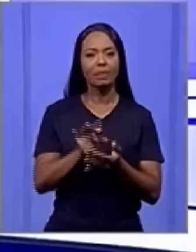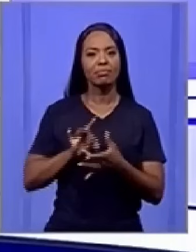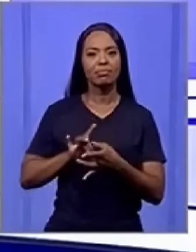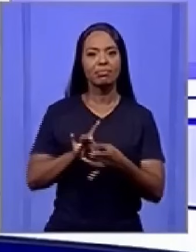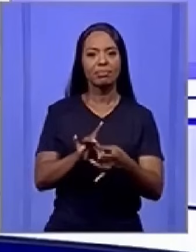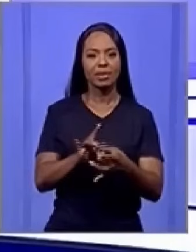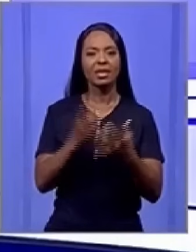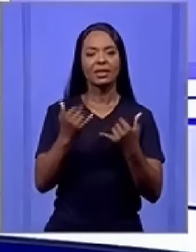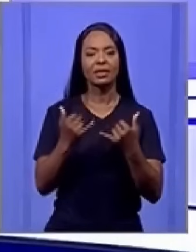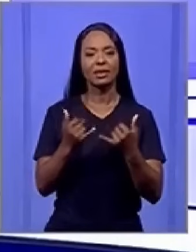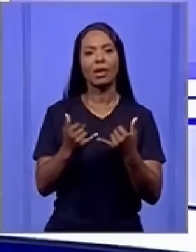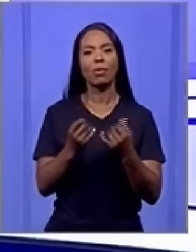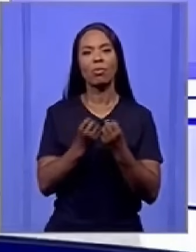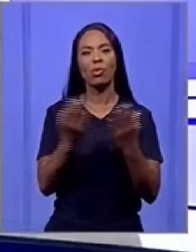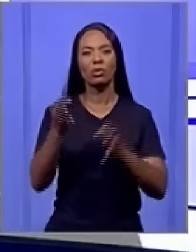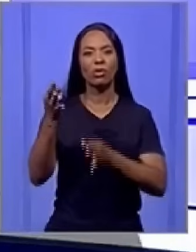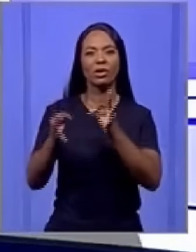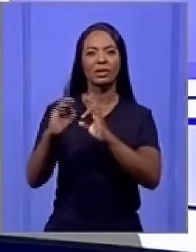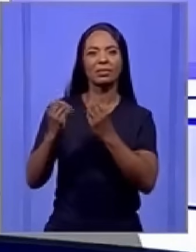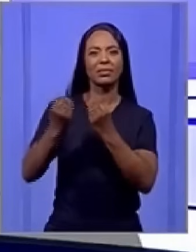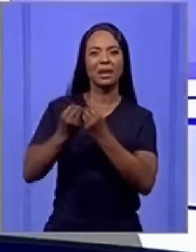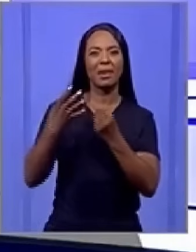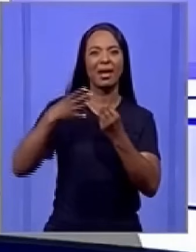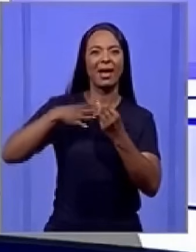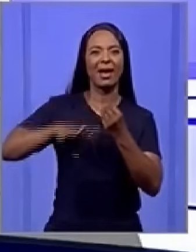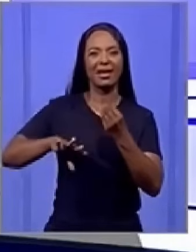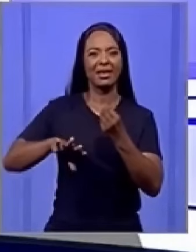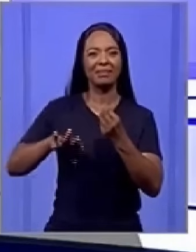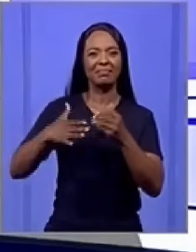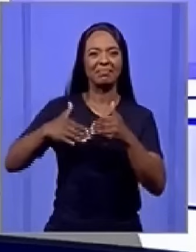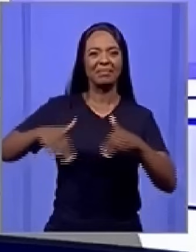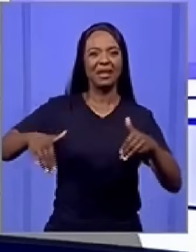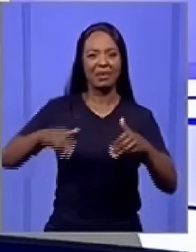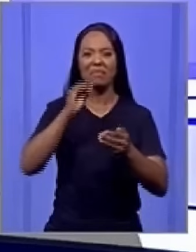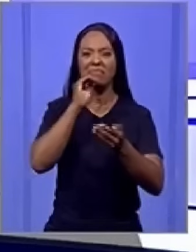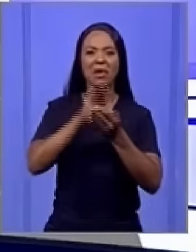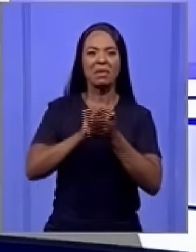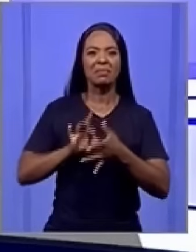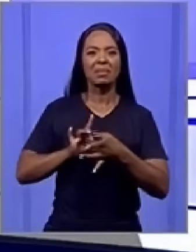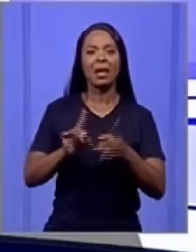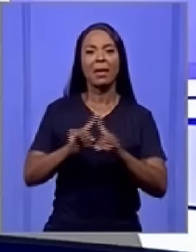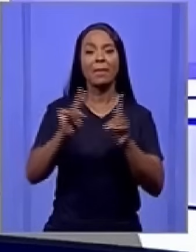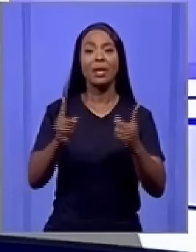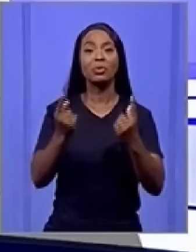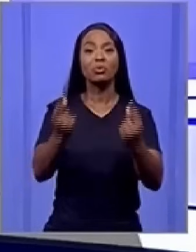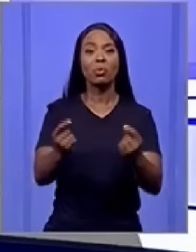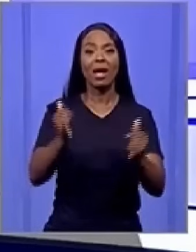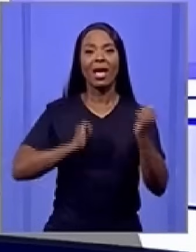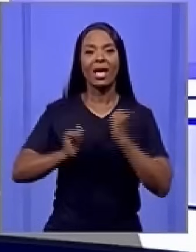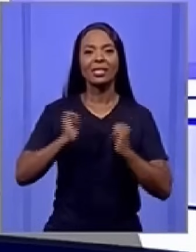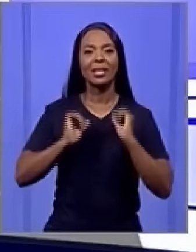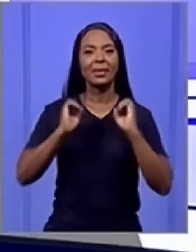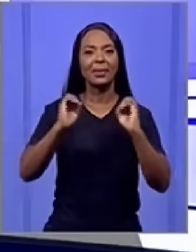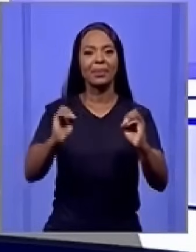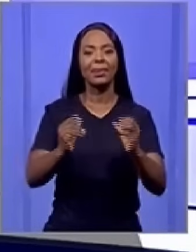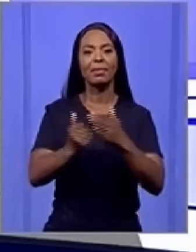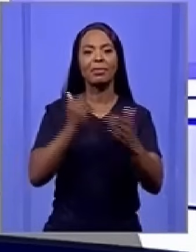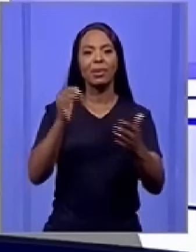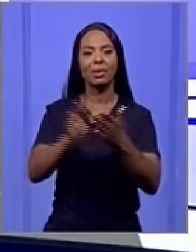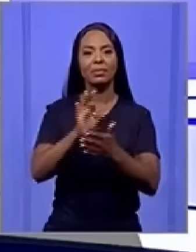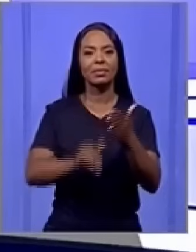kgole le mekgwa ya mekgatlo e mengwe ya dipolitiki ya go dira ditshepišo ntle le go phethagatša pele ga